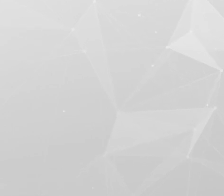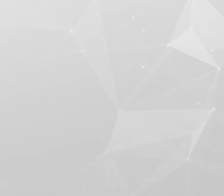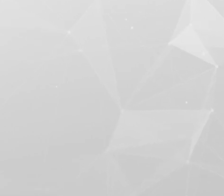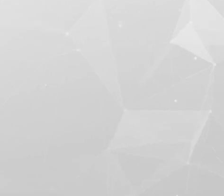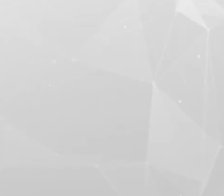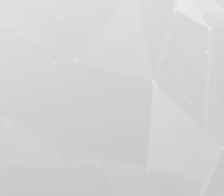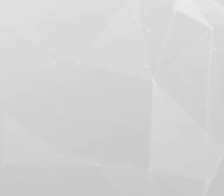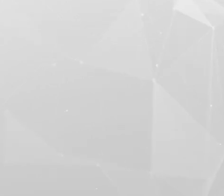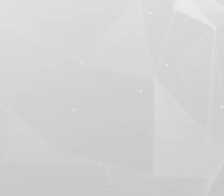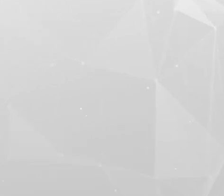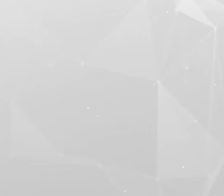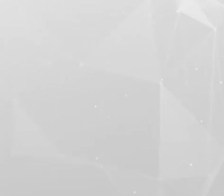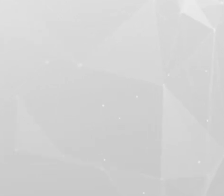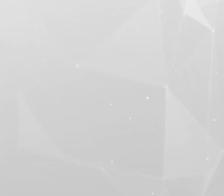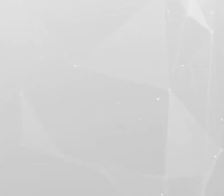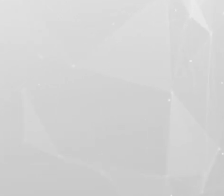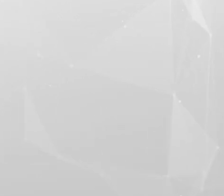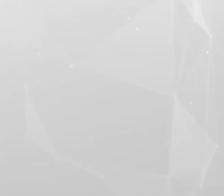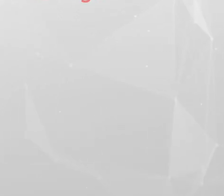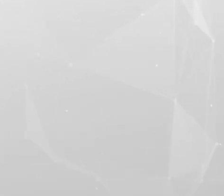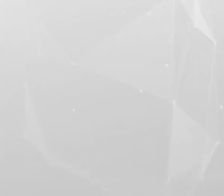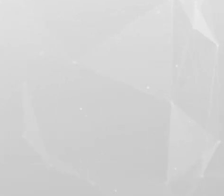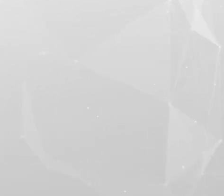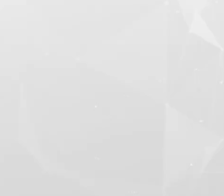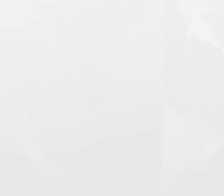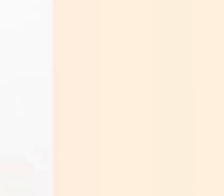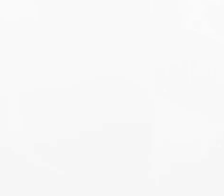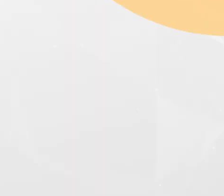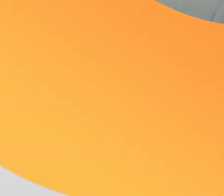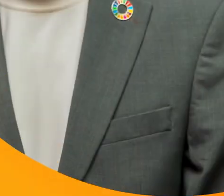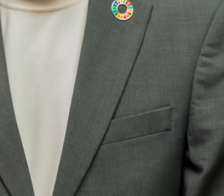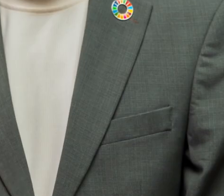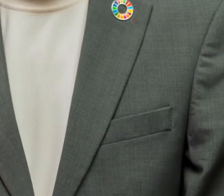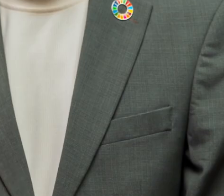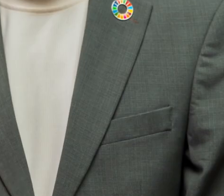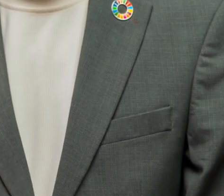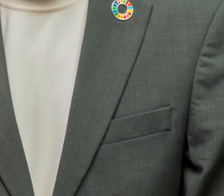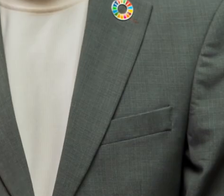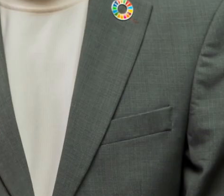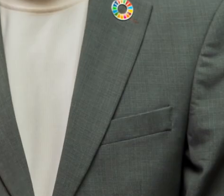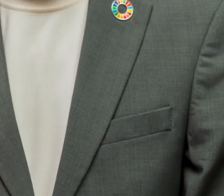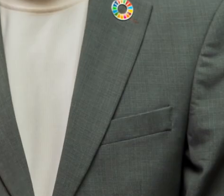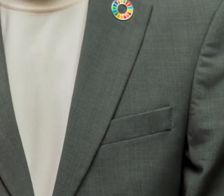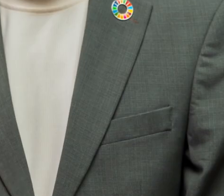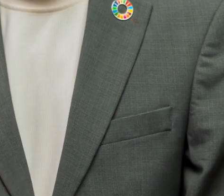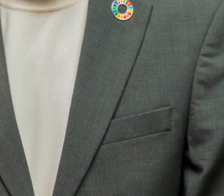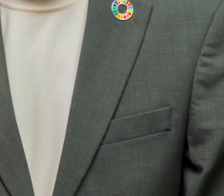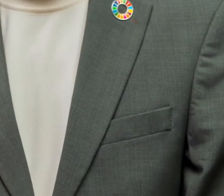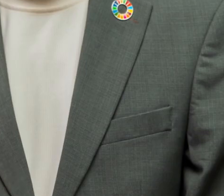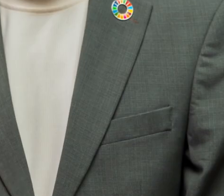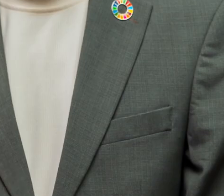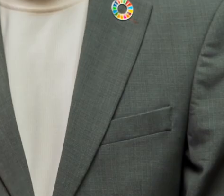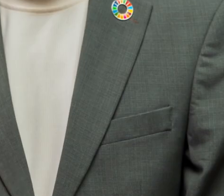be asking. Thank you all for joining us on this edition. I'm your host, Ian Wafula. In studio today, we are joined by Abdullahi Mire, who's